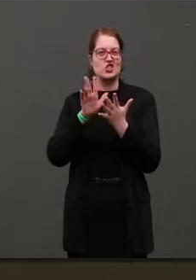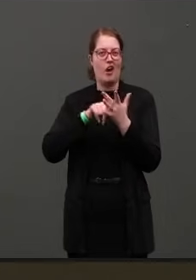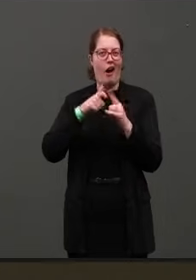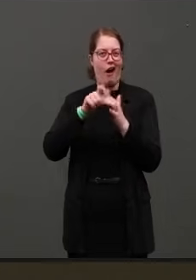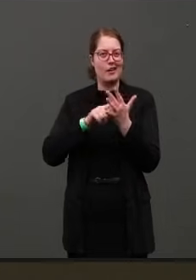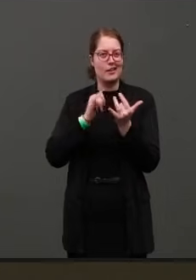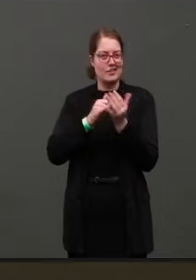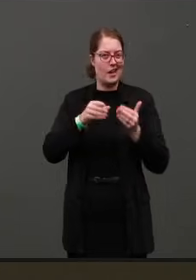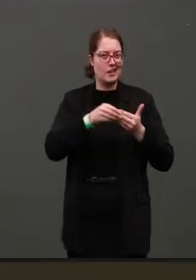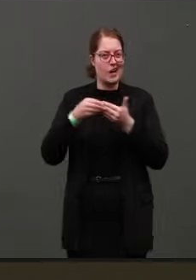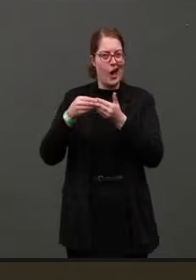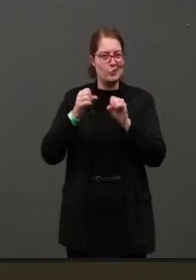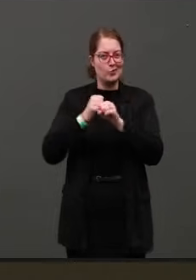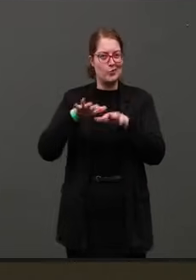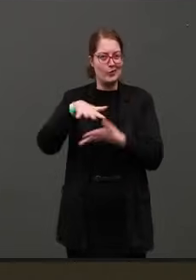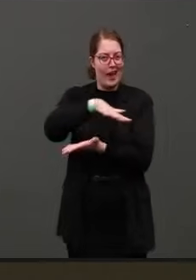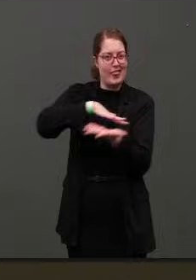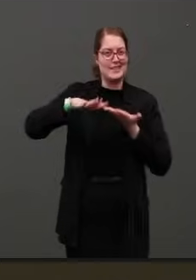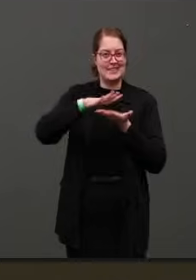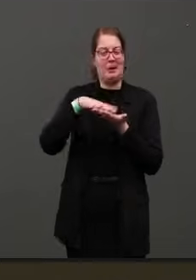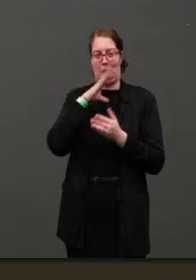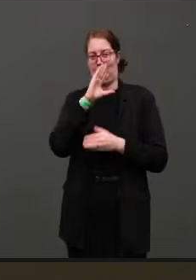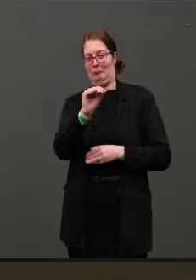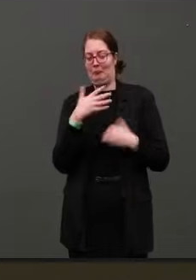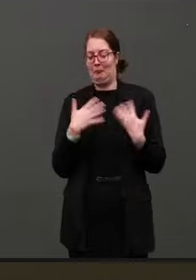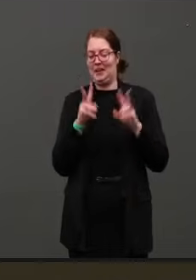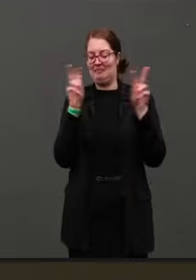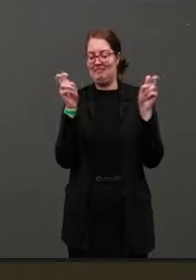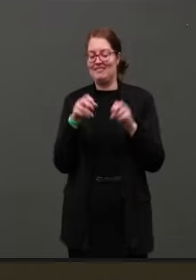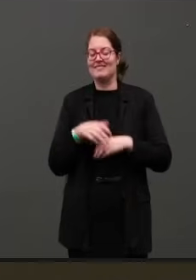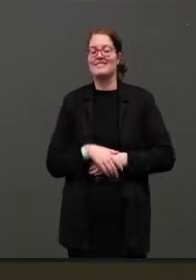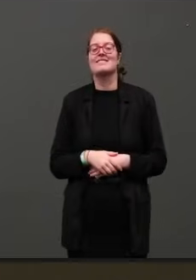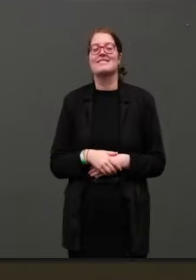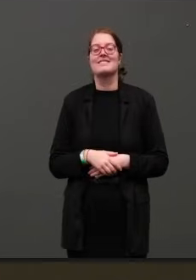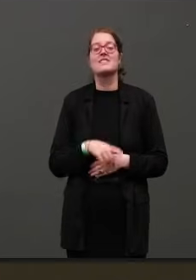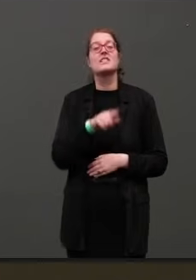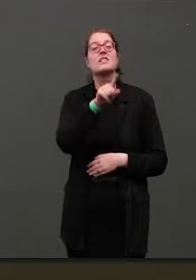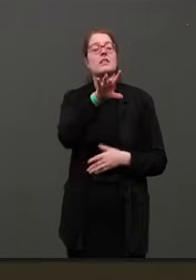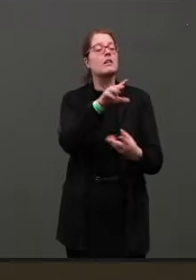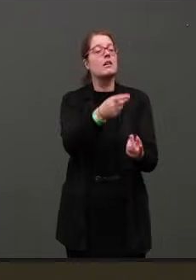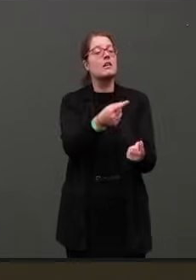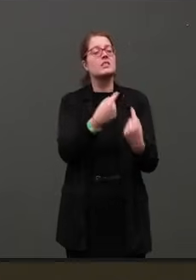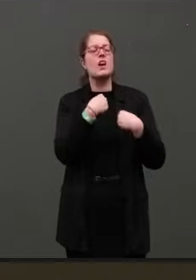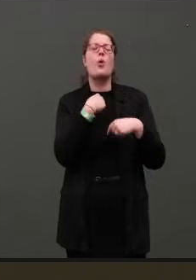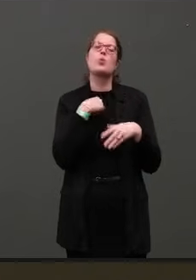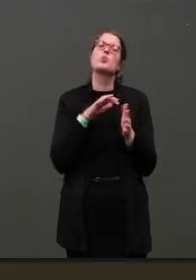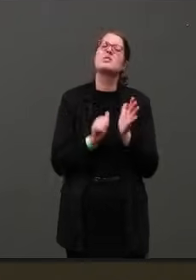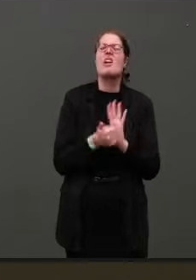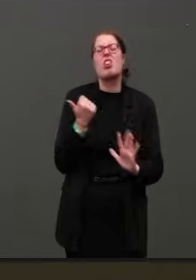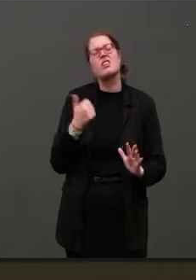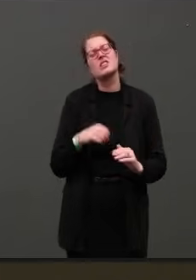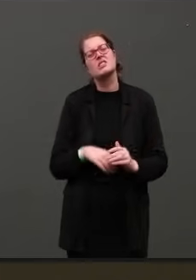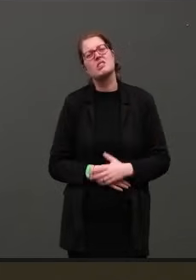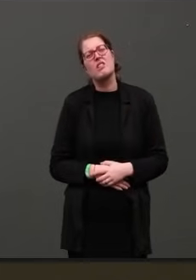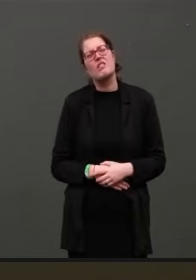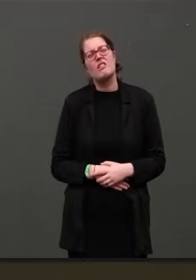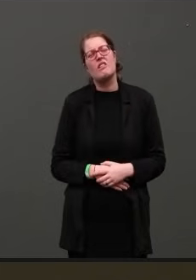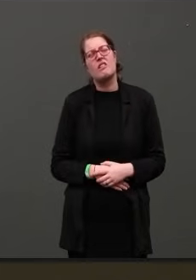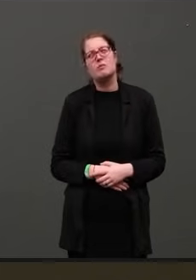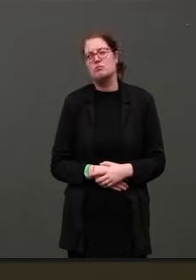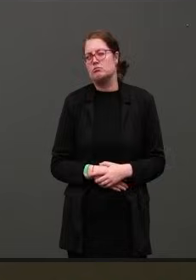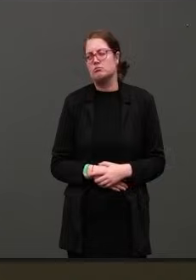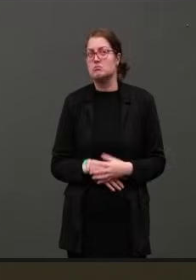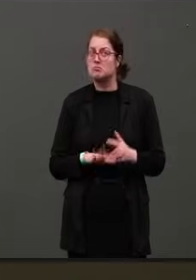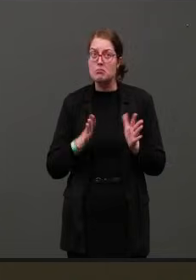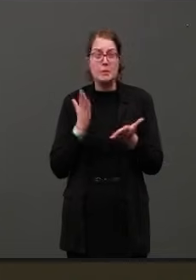Something often said to and about creative people, including writers, is, "Oh, you're so talented." And that may well be true, but in a